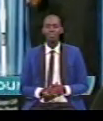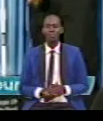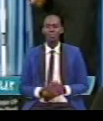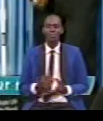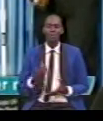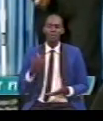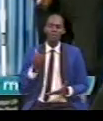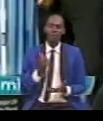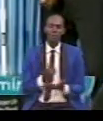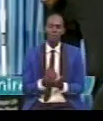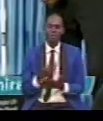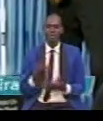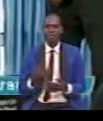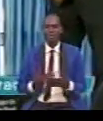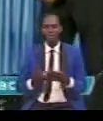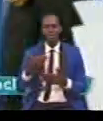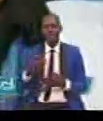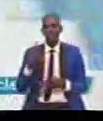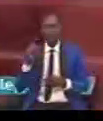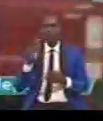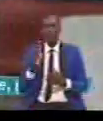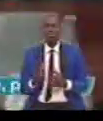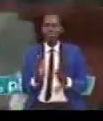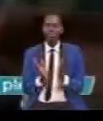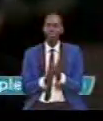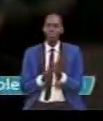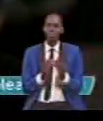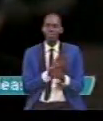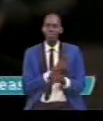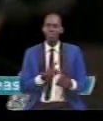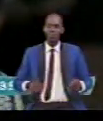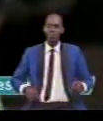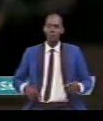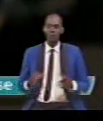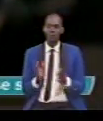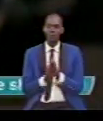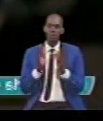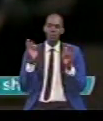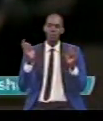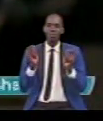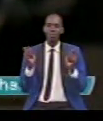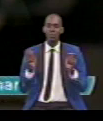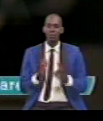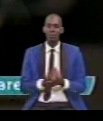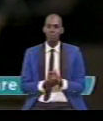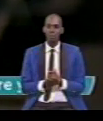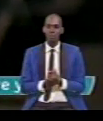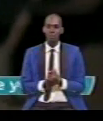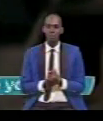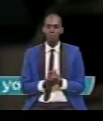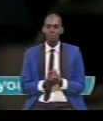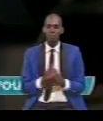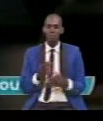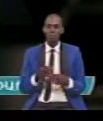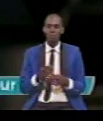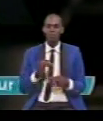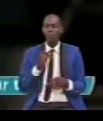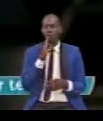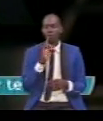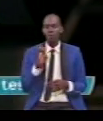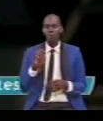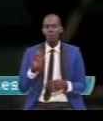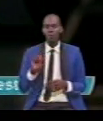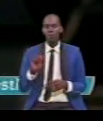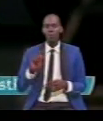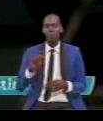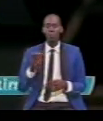Amen. The next testifier. Praise the Lord. Hallelujah. My name is Esther Chira. I'm coming